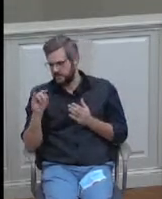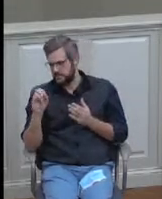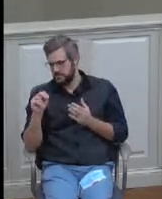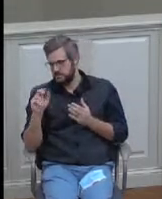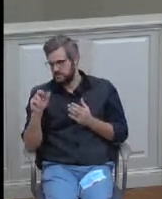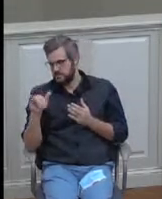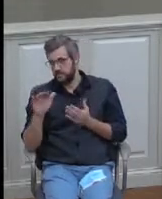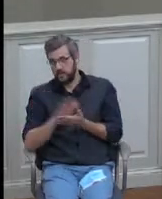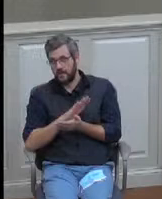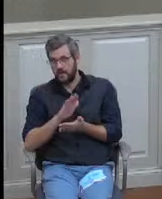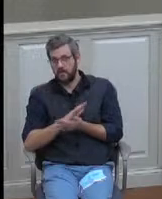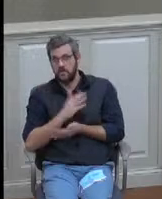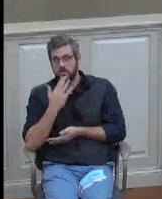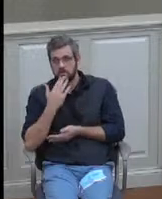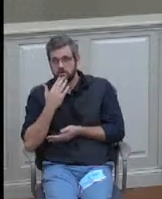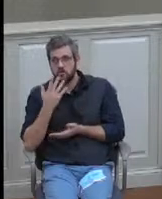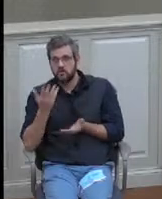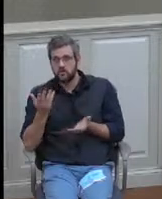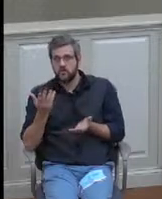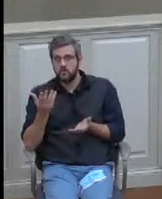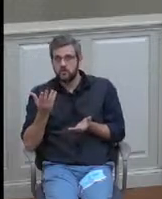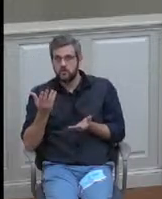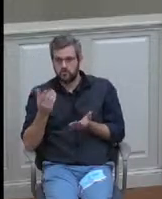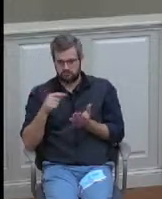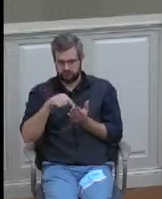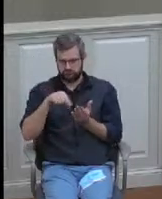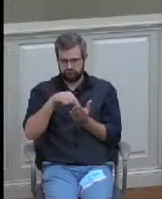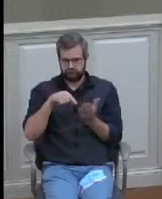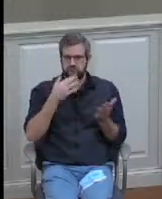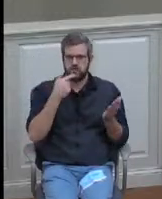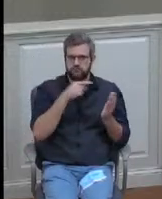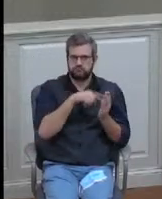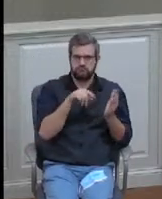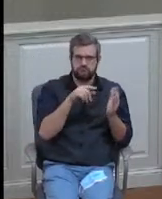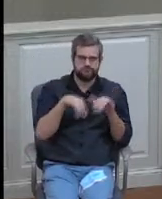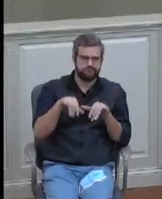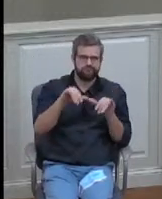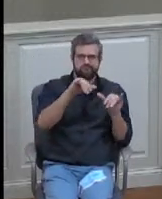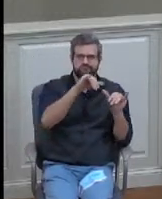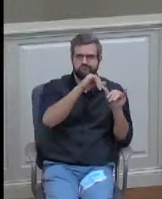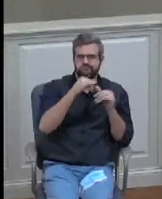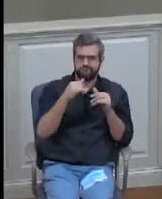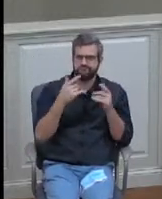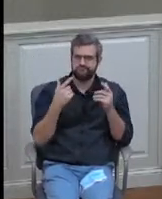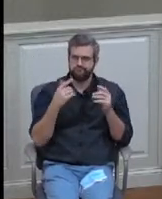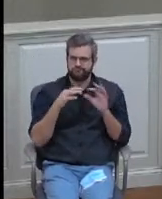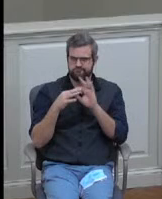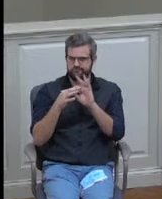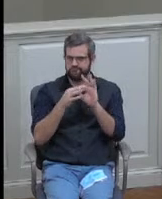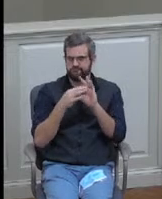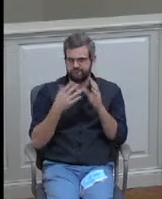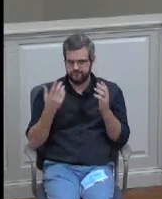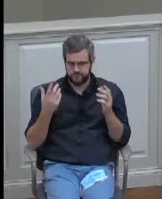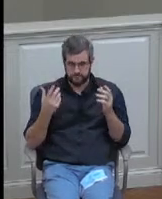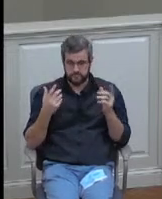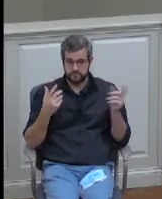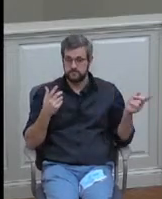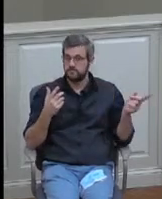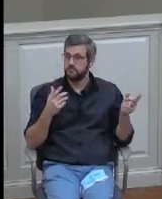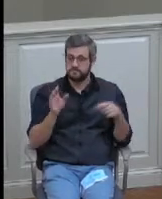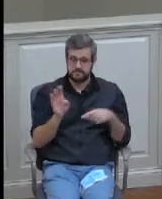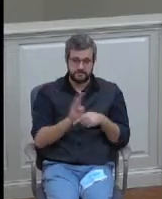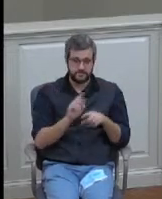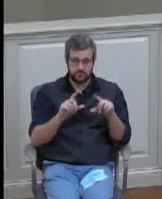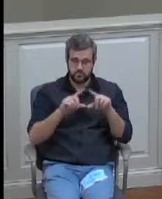that, color of whatever heading we use. Business cards.